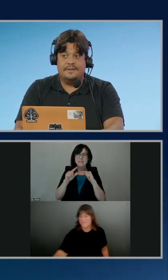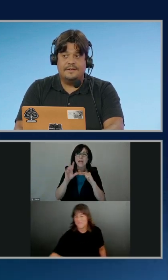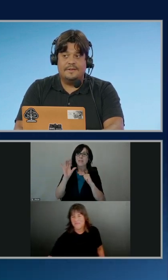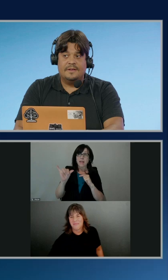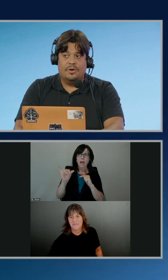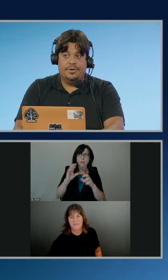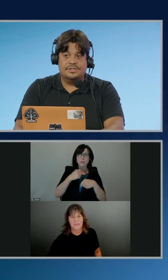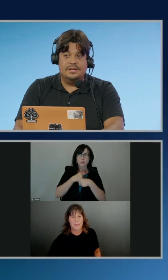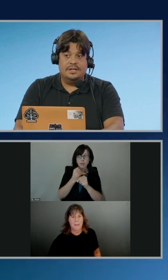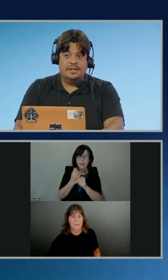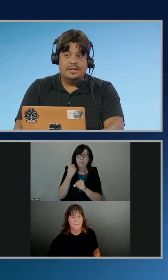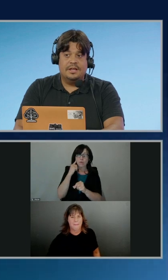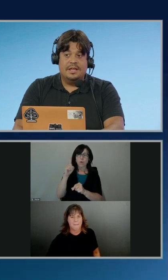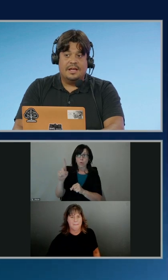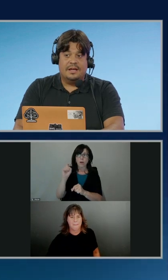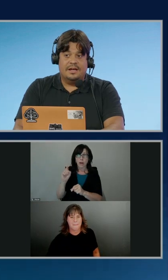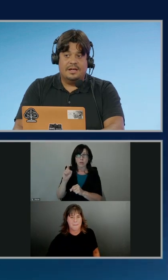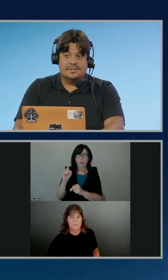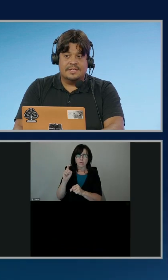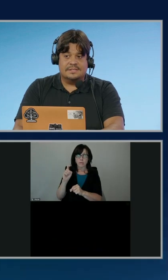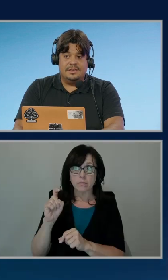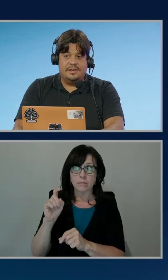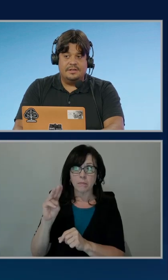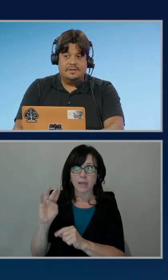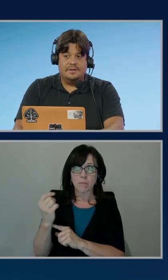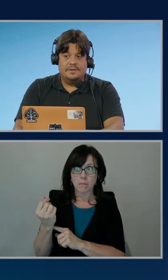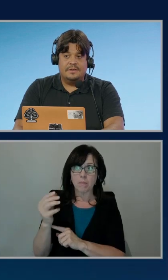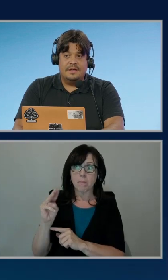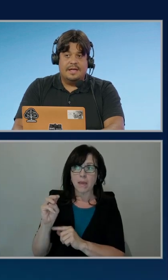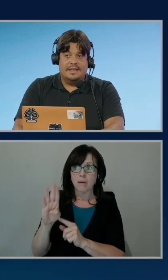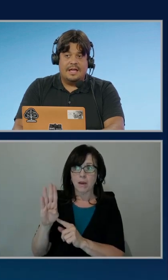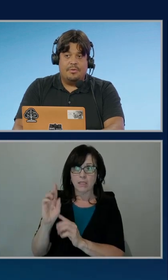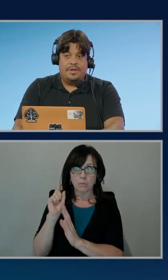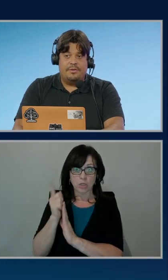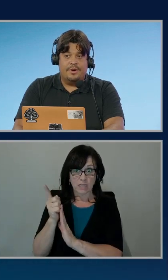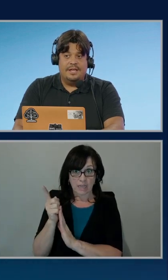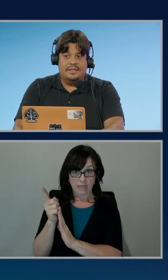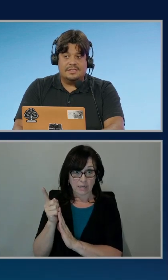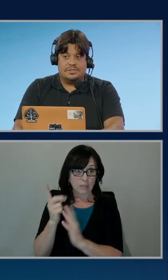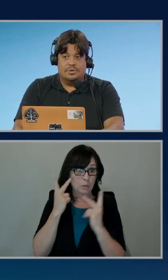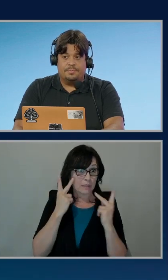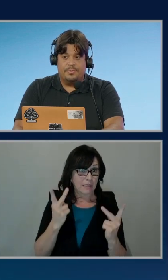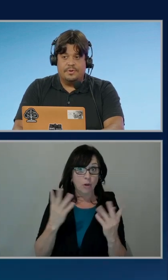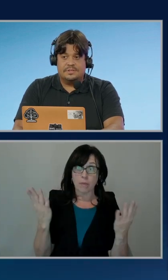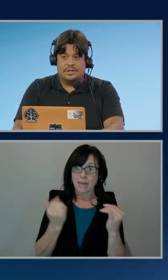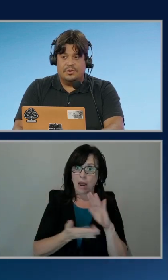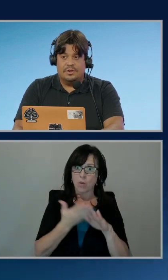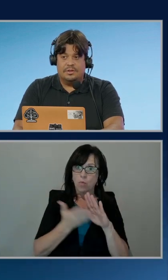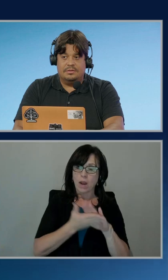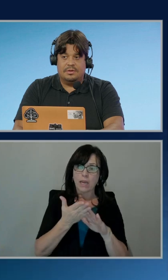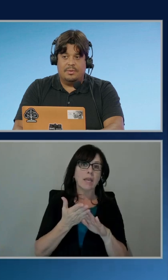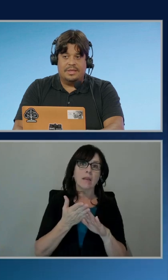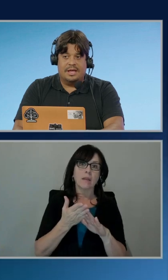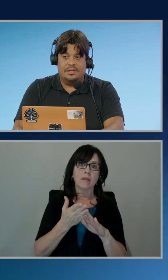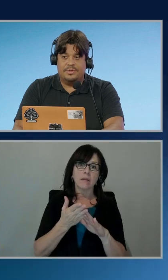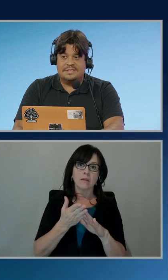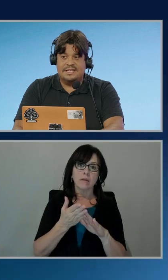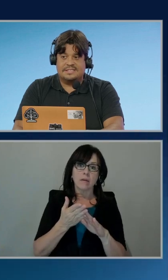second originally, as you can see here. And now we are running this throughput on